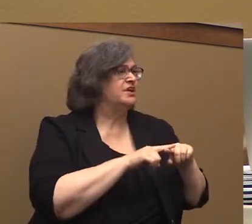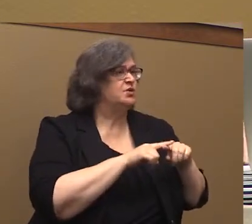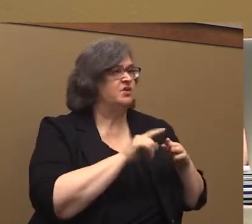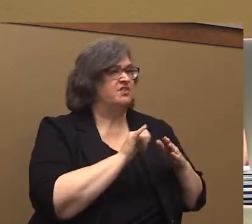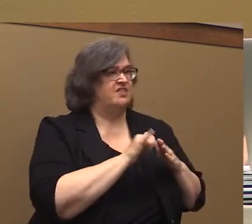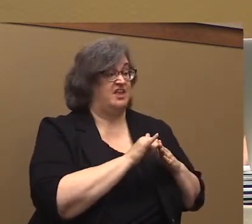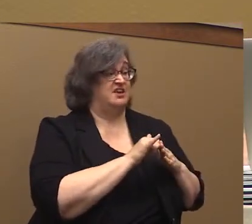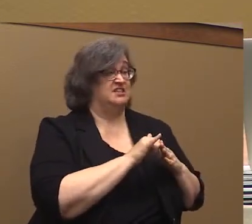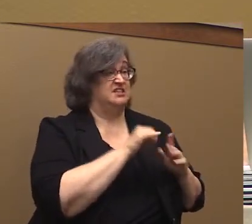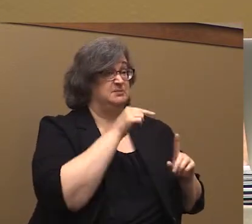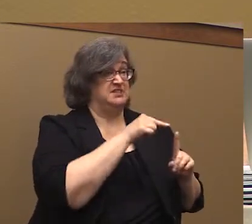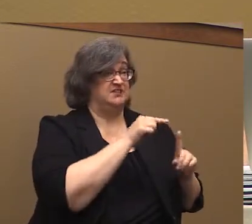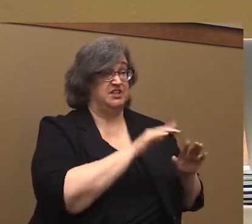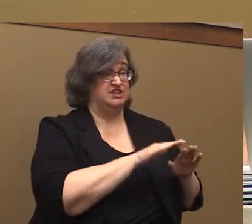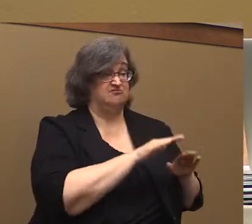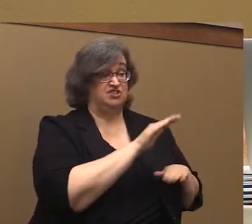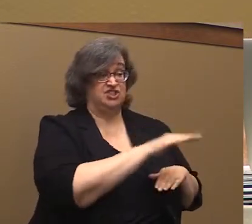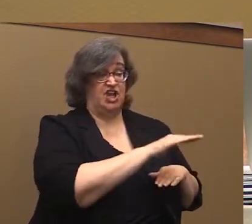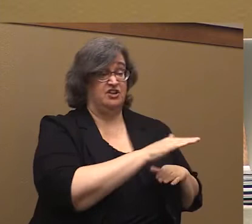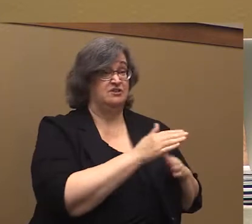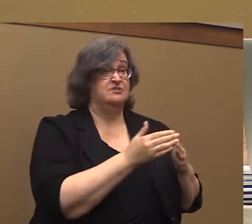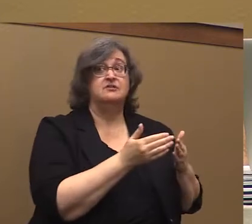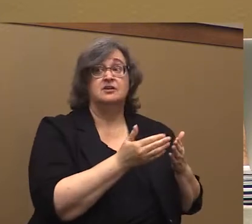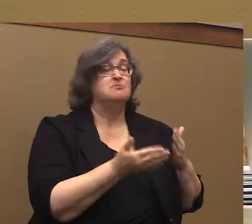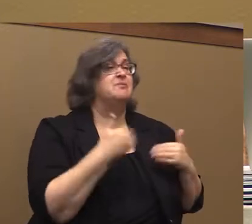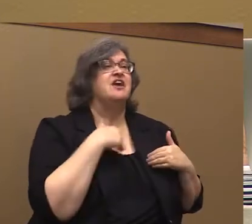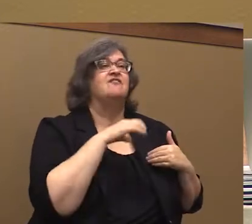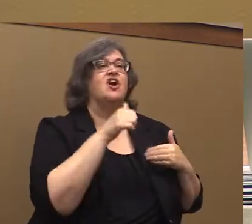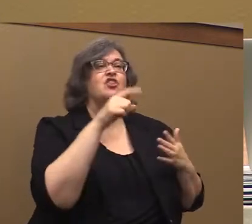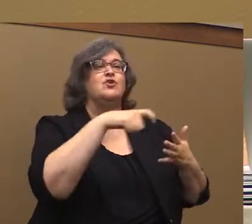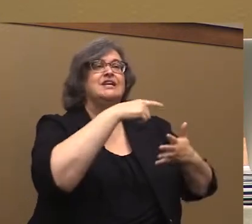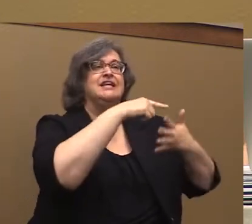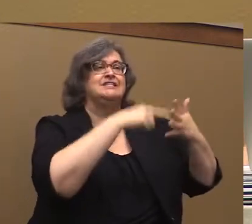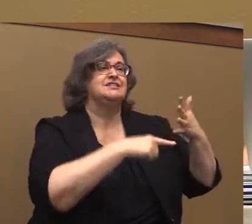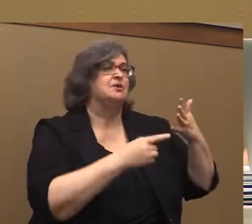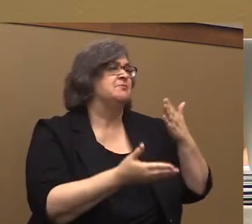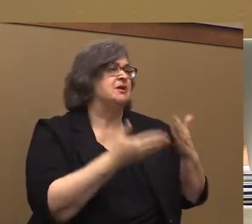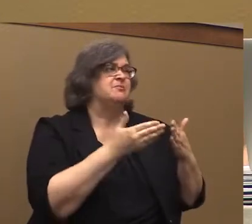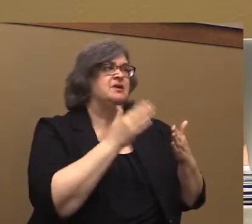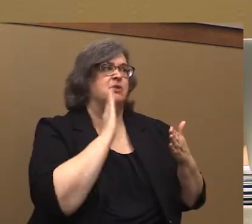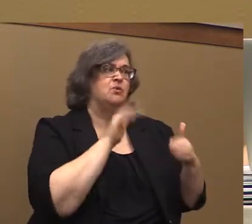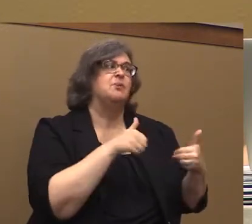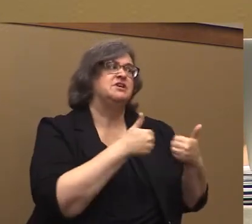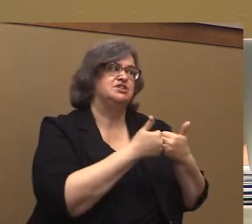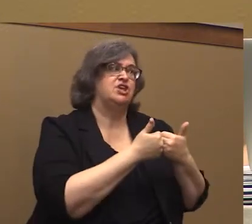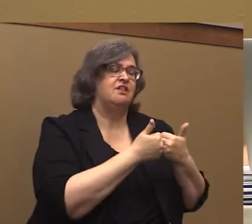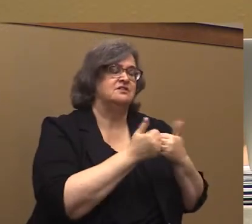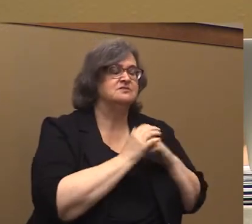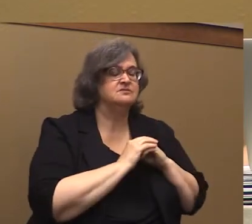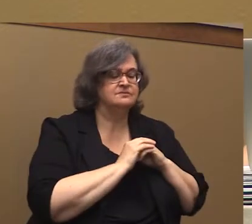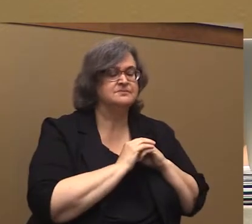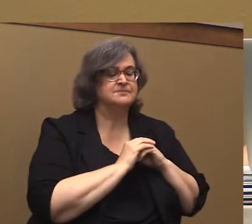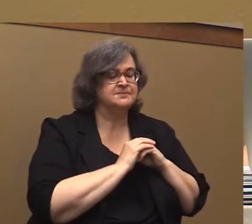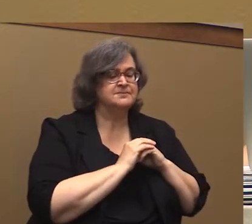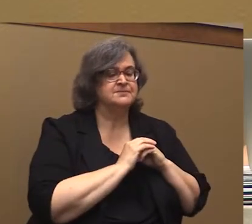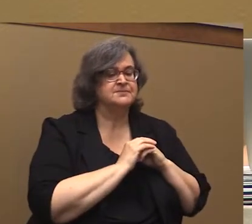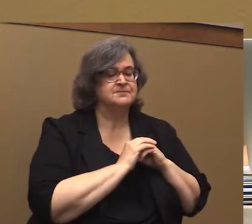on that individual child, and other needs might continue to be a challenge for